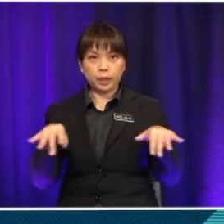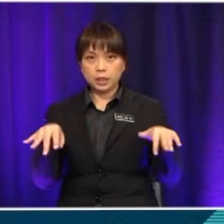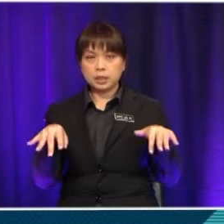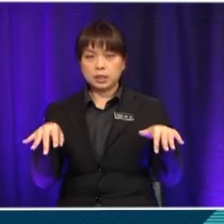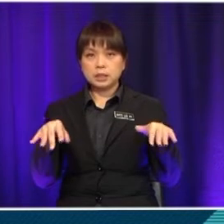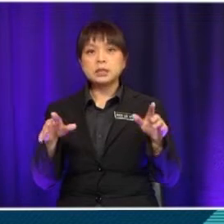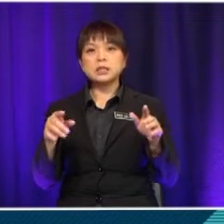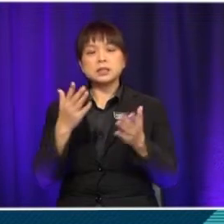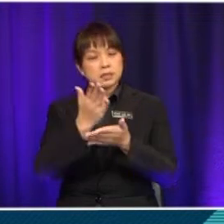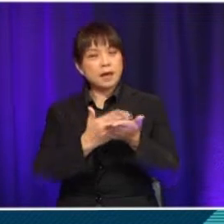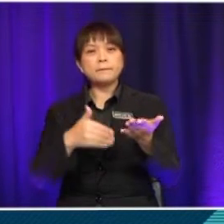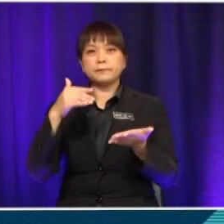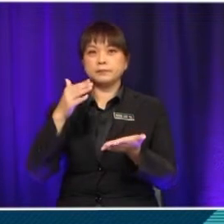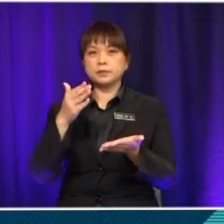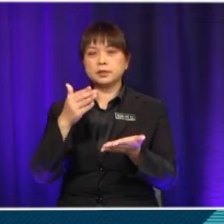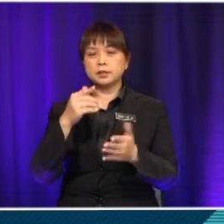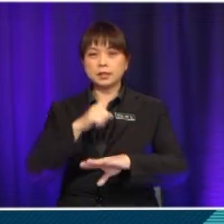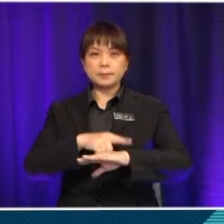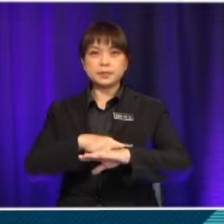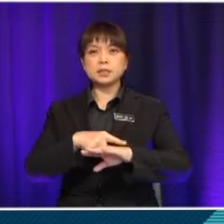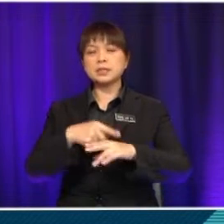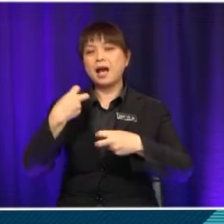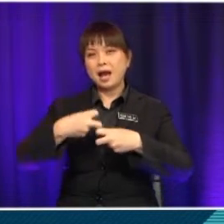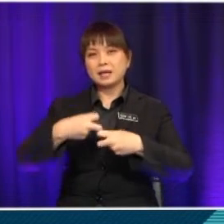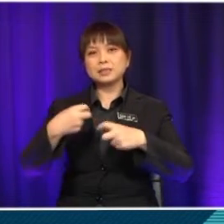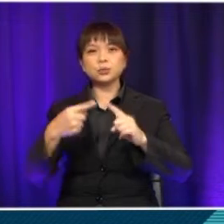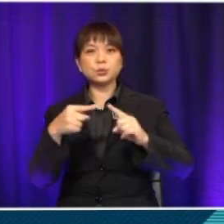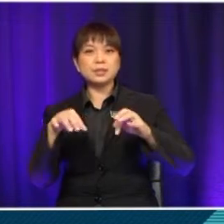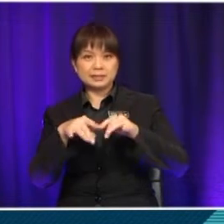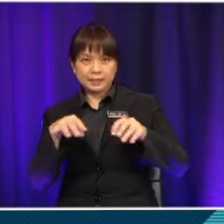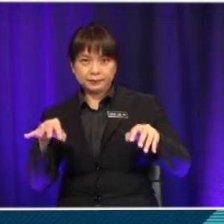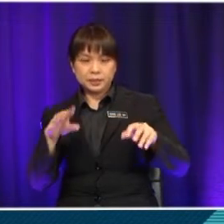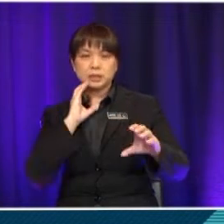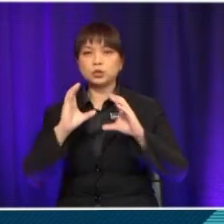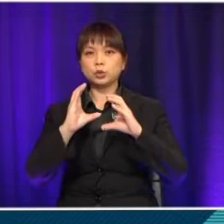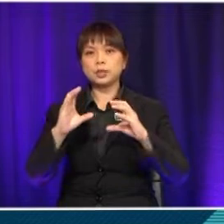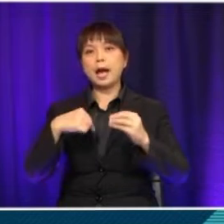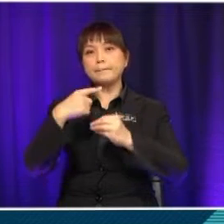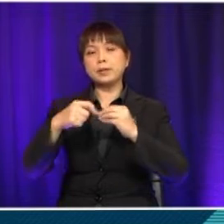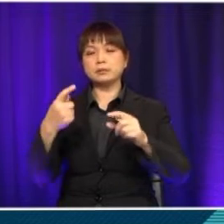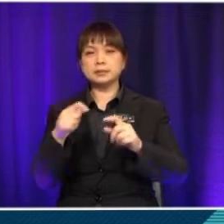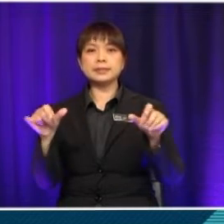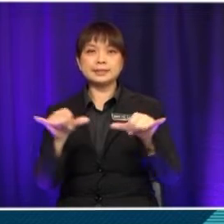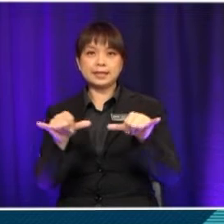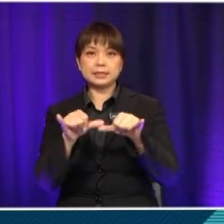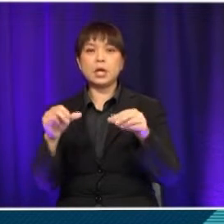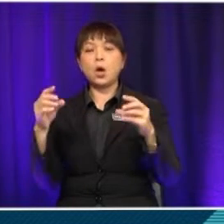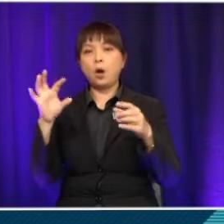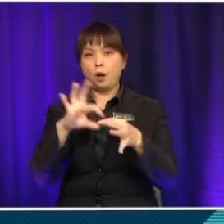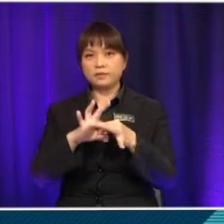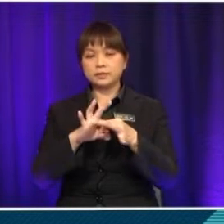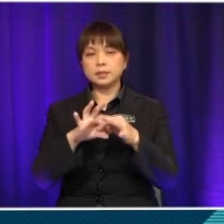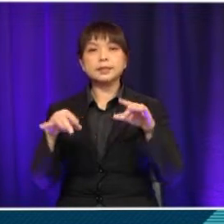to press, hard to type on it. So it talks about the size of the keyboard. Okay. All right. Then we